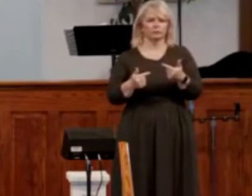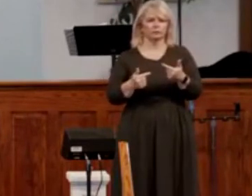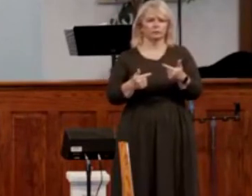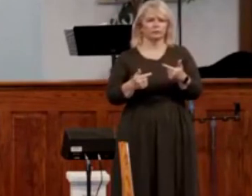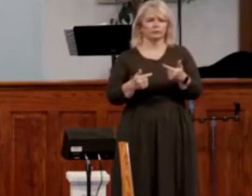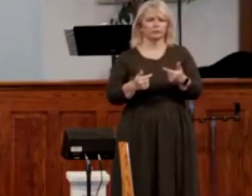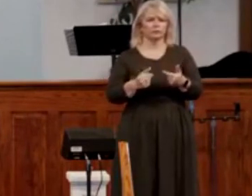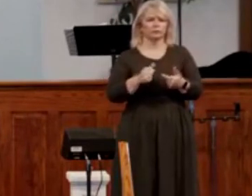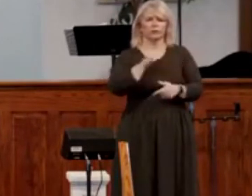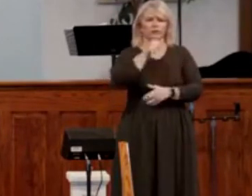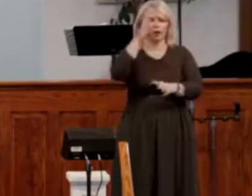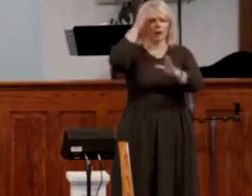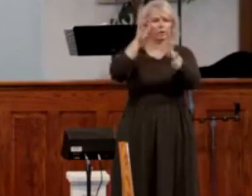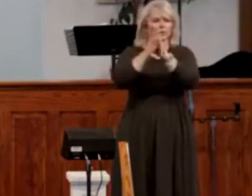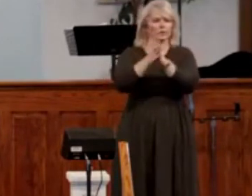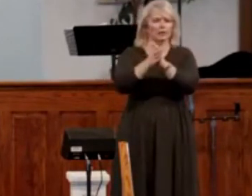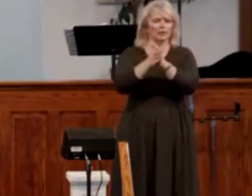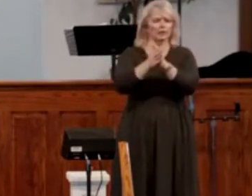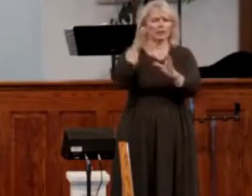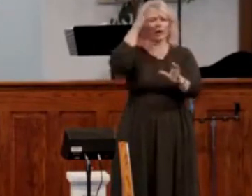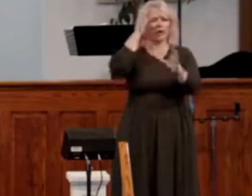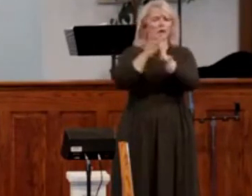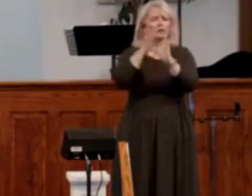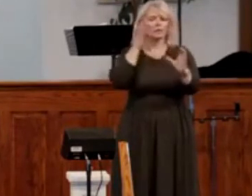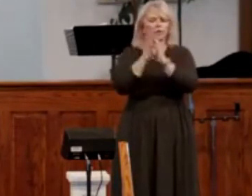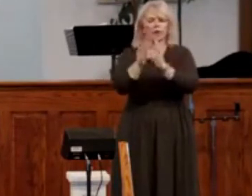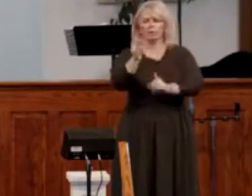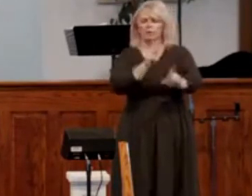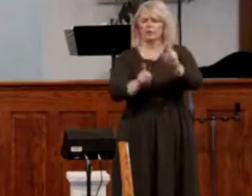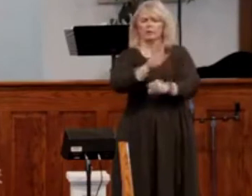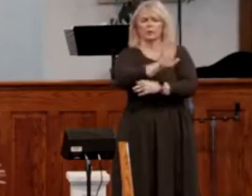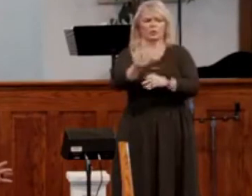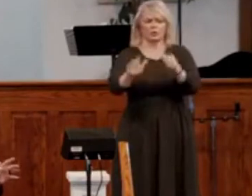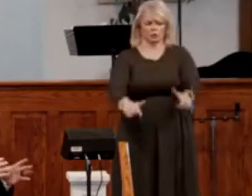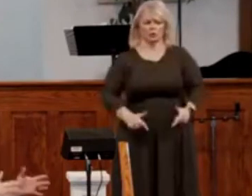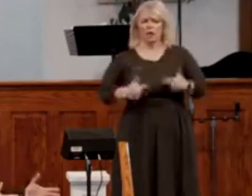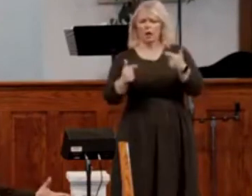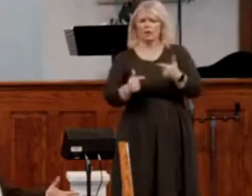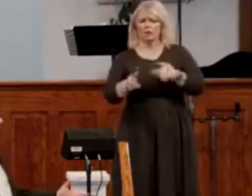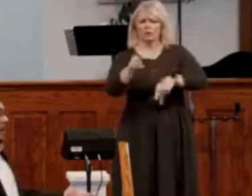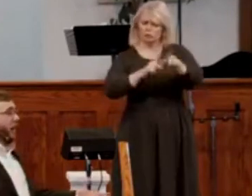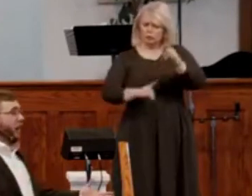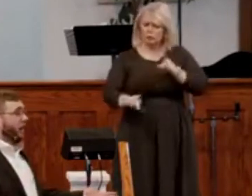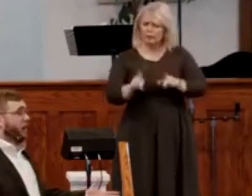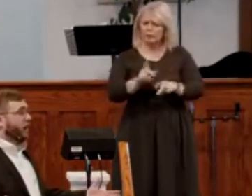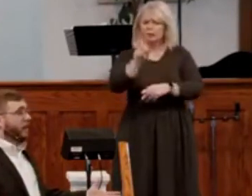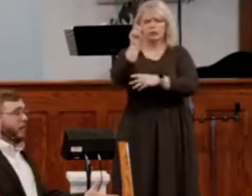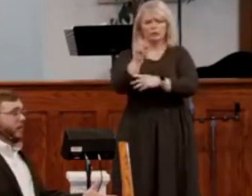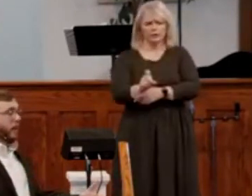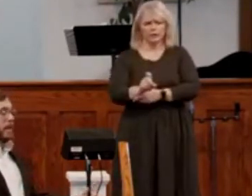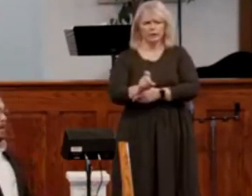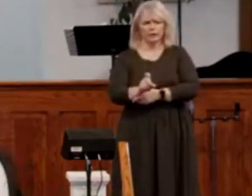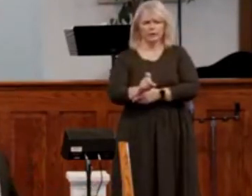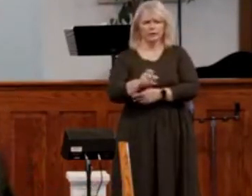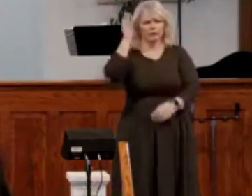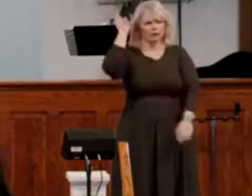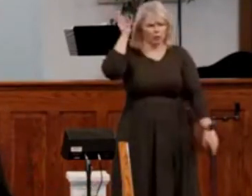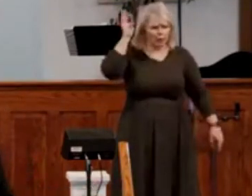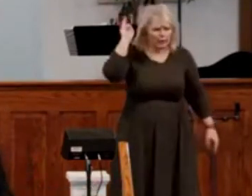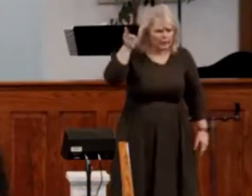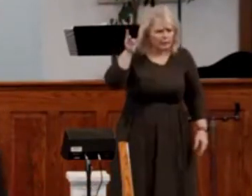have an unbelieving spouse or people in your life, those are the types of people that you need to be witnessing